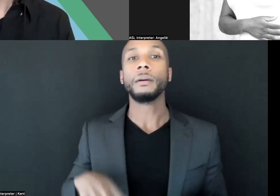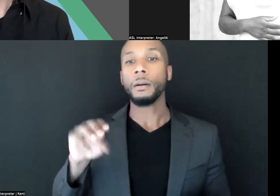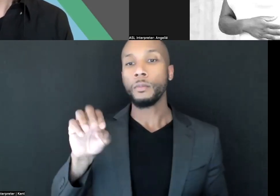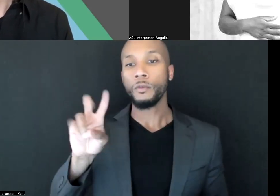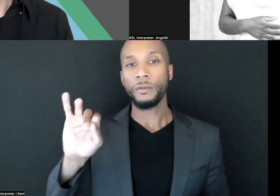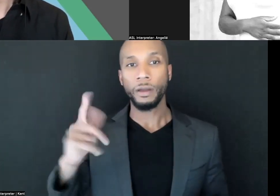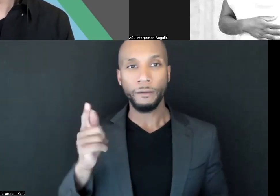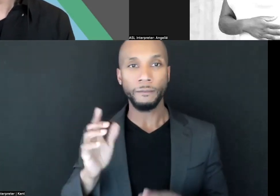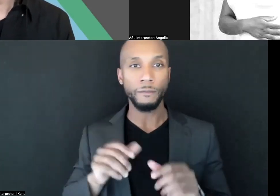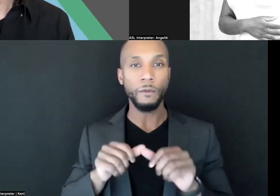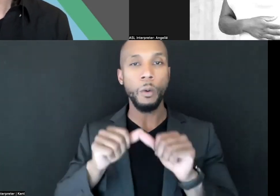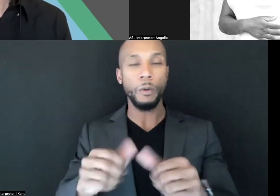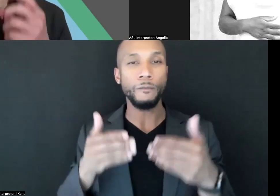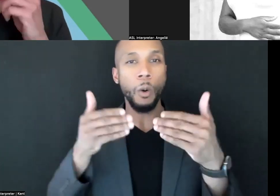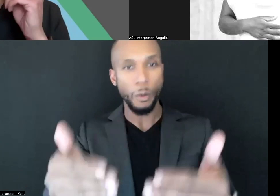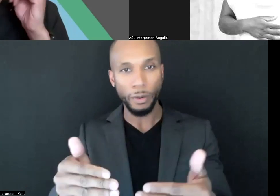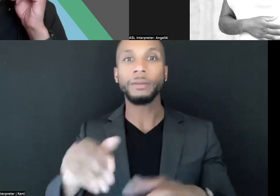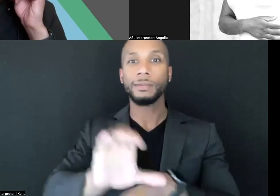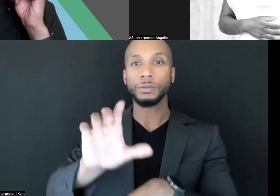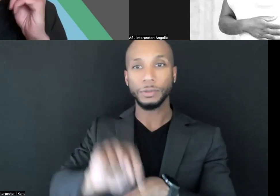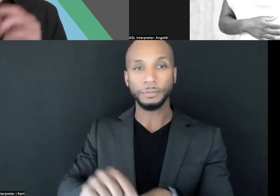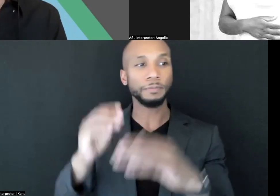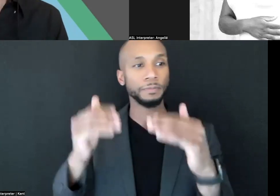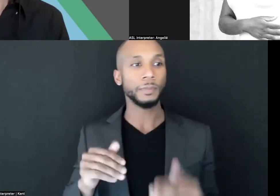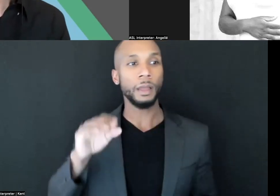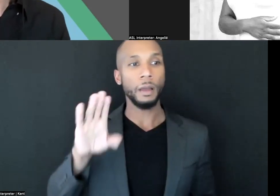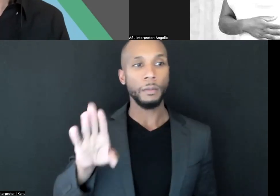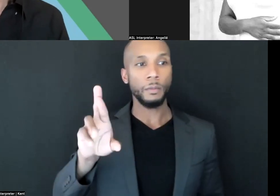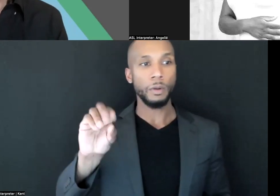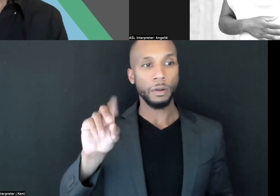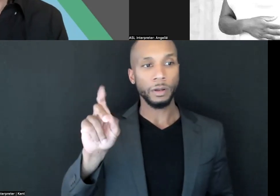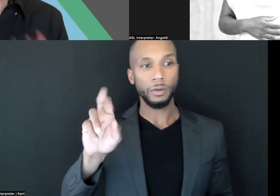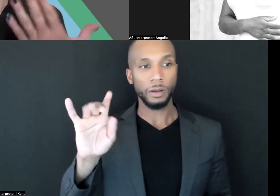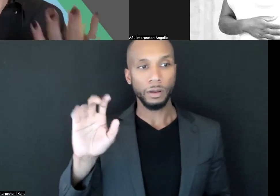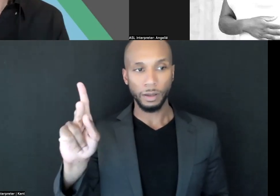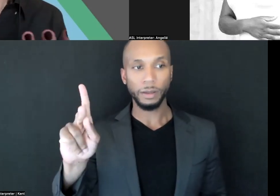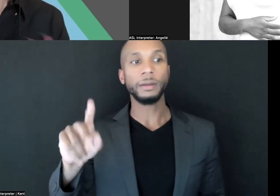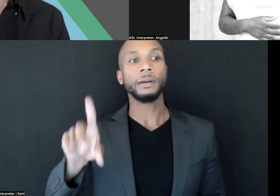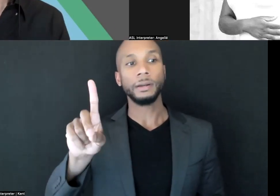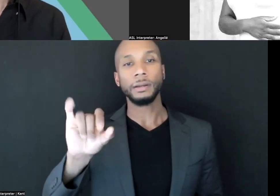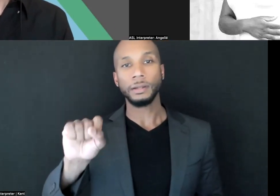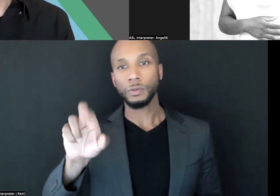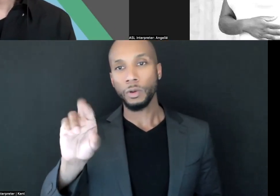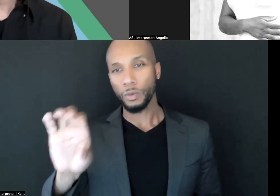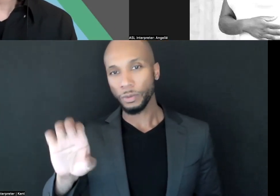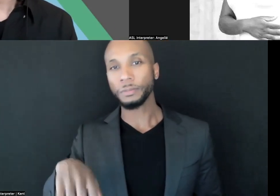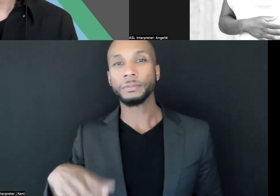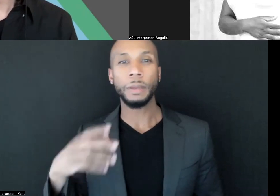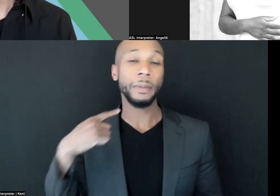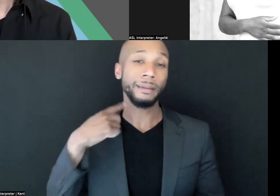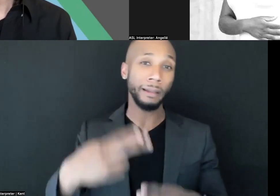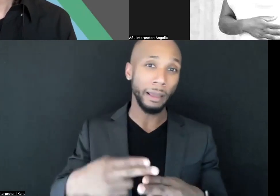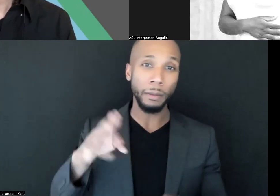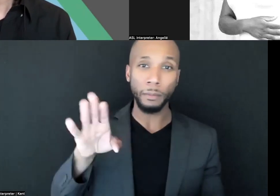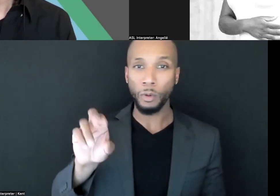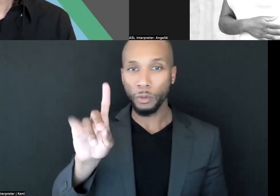Um, then there's Broderick Disrow, which I think, I don't know, you go by Broderick, um,